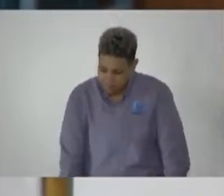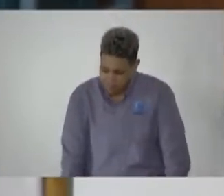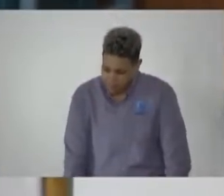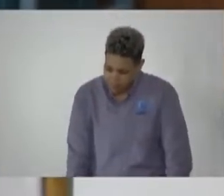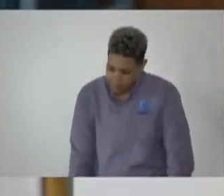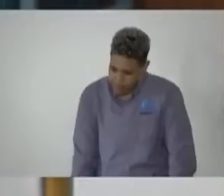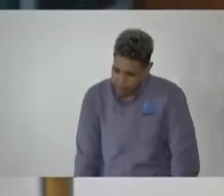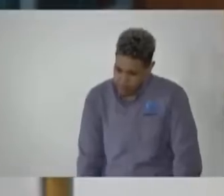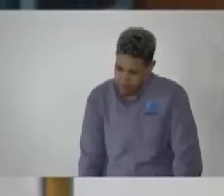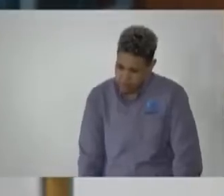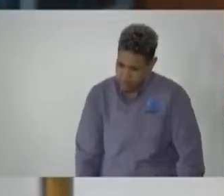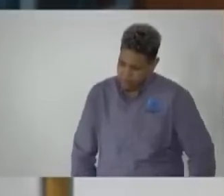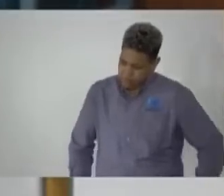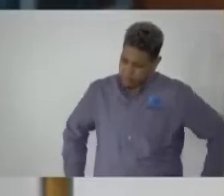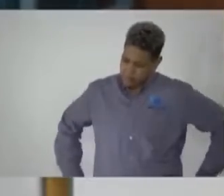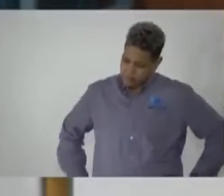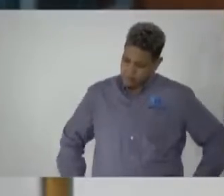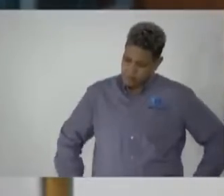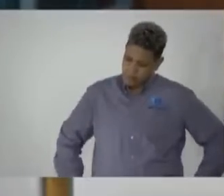Mr. President, I want